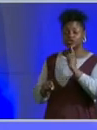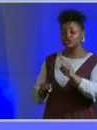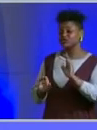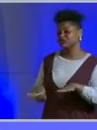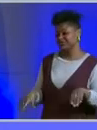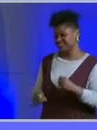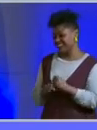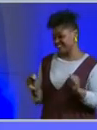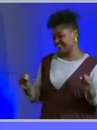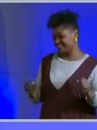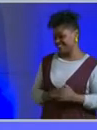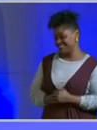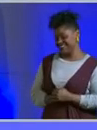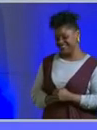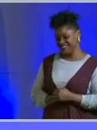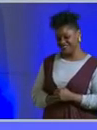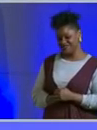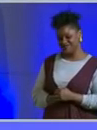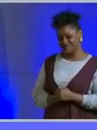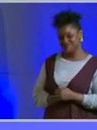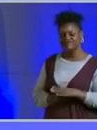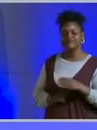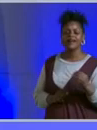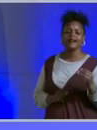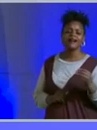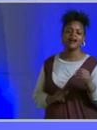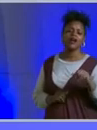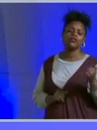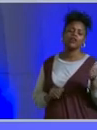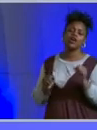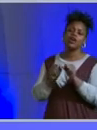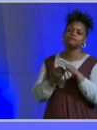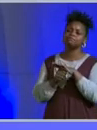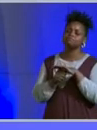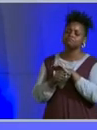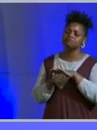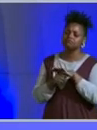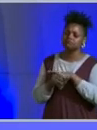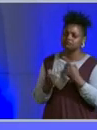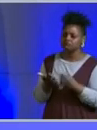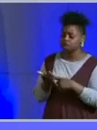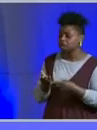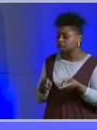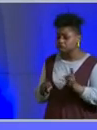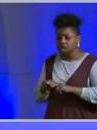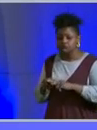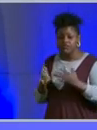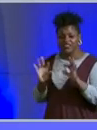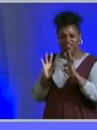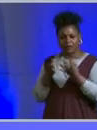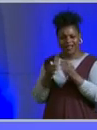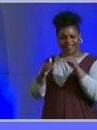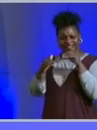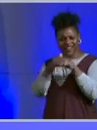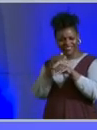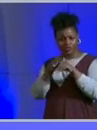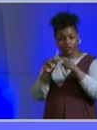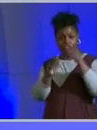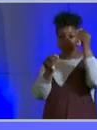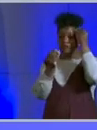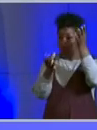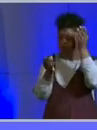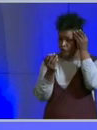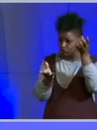And then on the K-12 side, I think one big area that I would point to as a success has been increasing increasing families' access to information